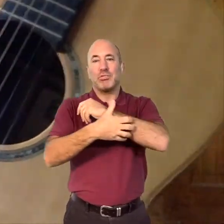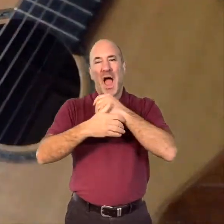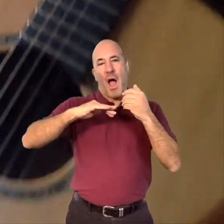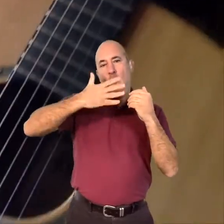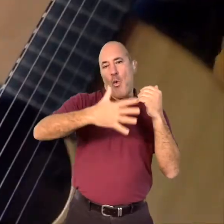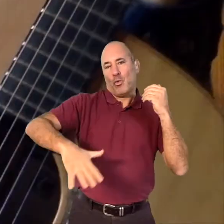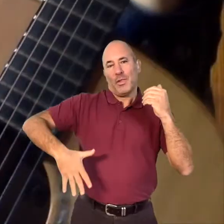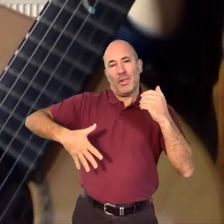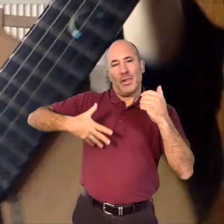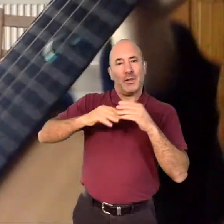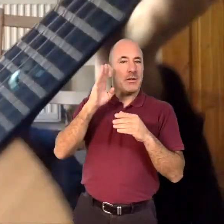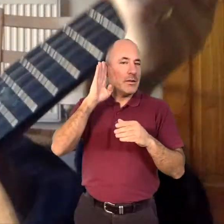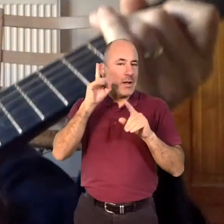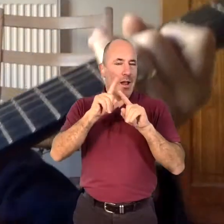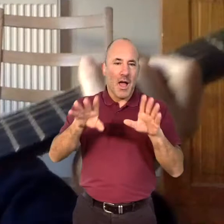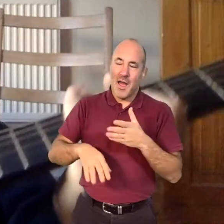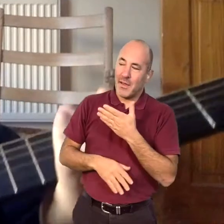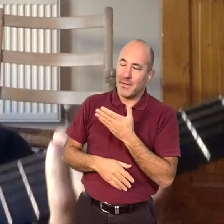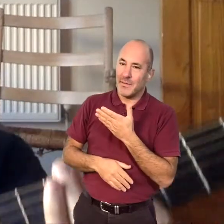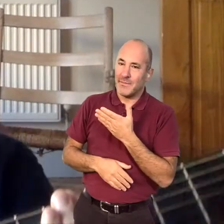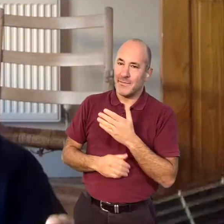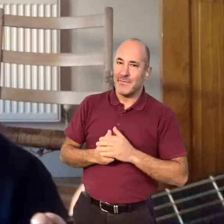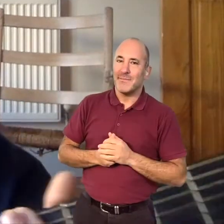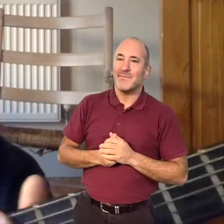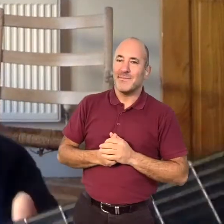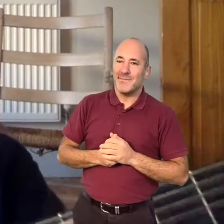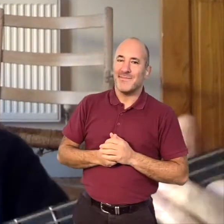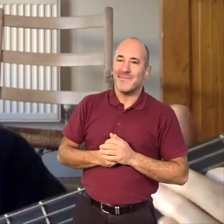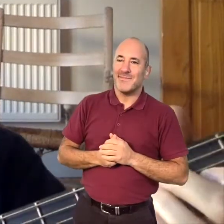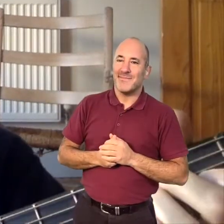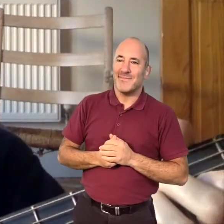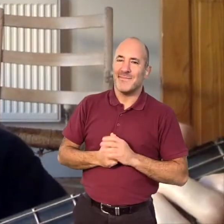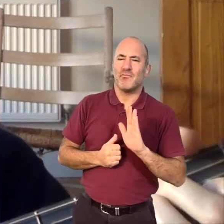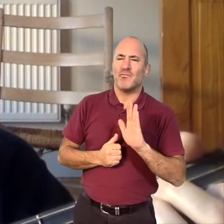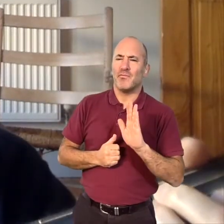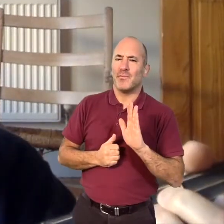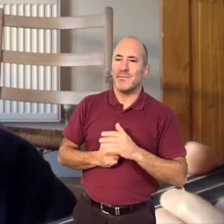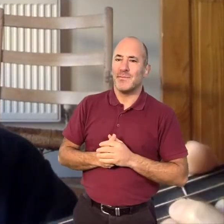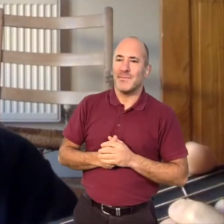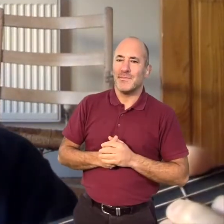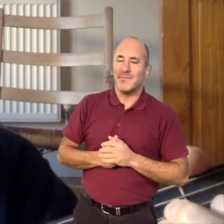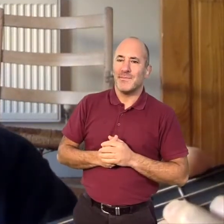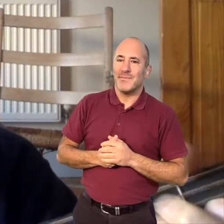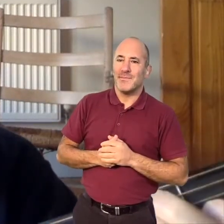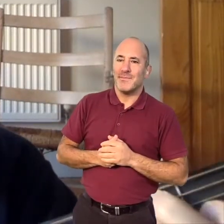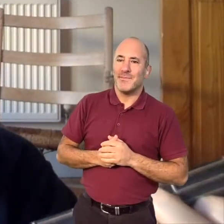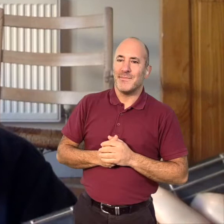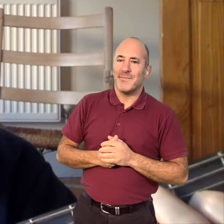brown finish on it, and it sounds like this.